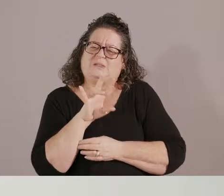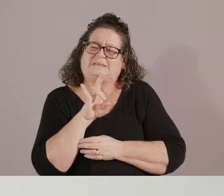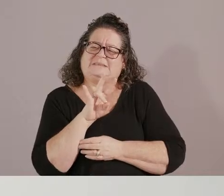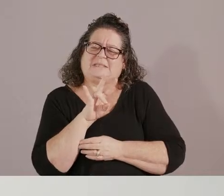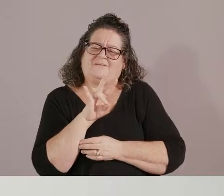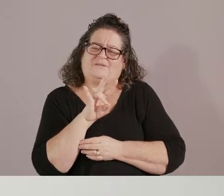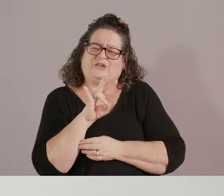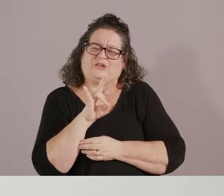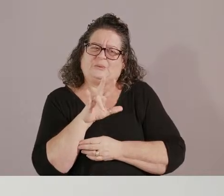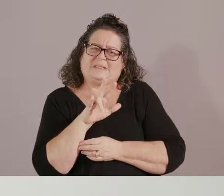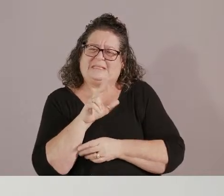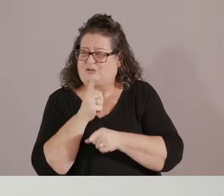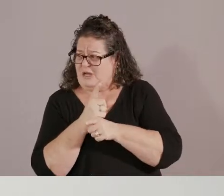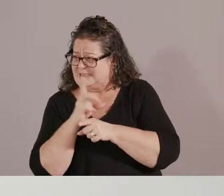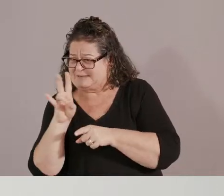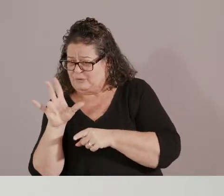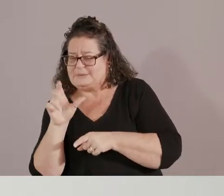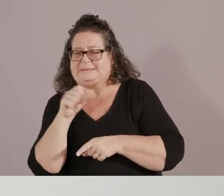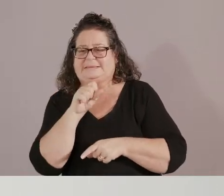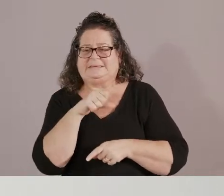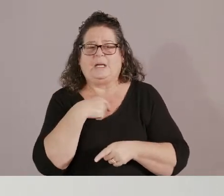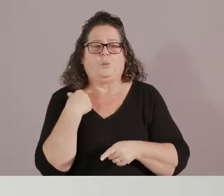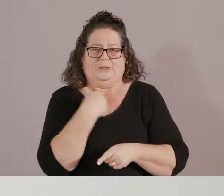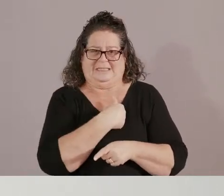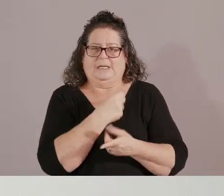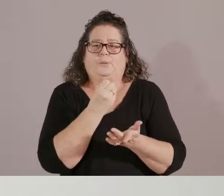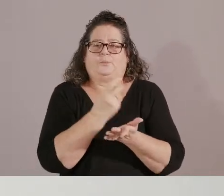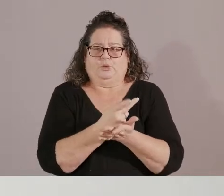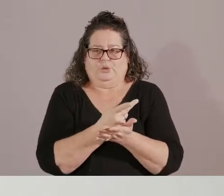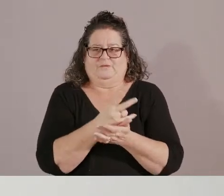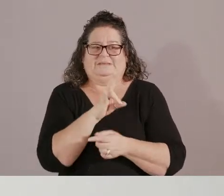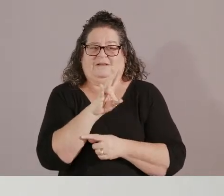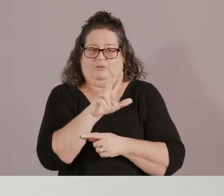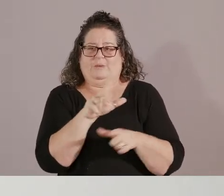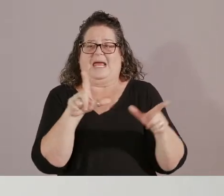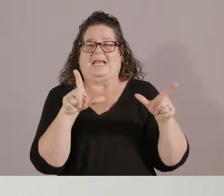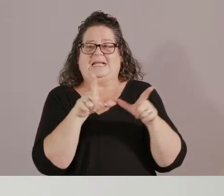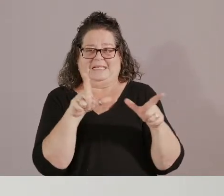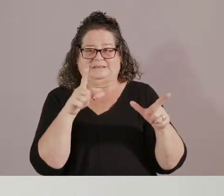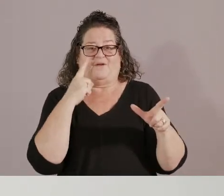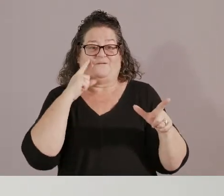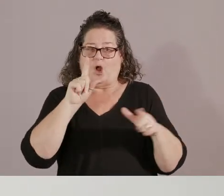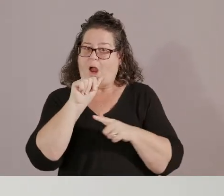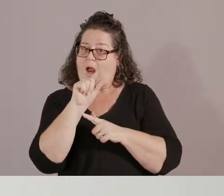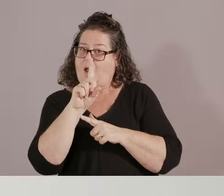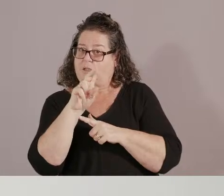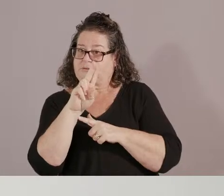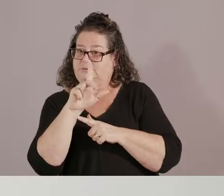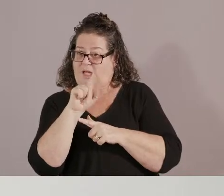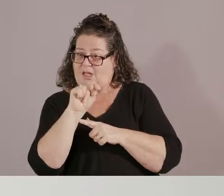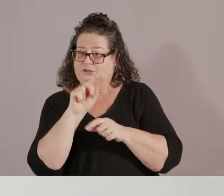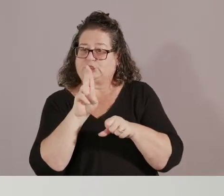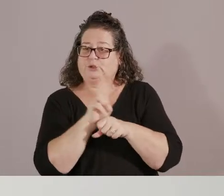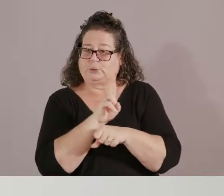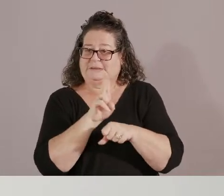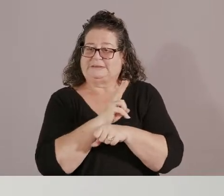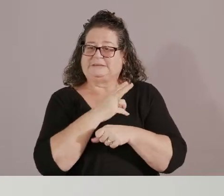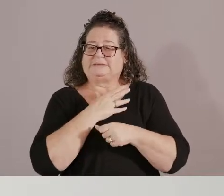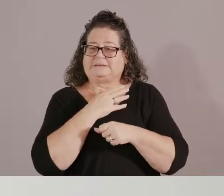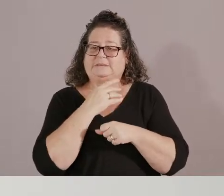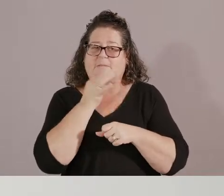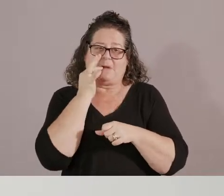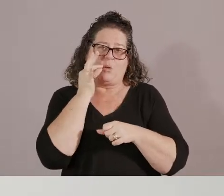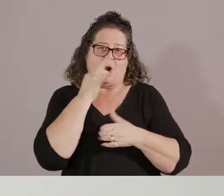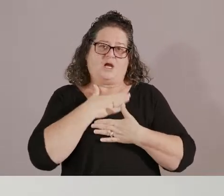It was, so we approved licenses for adult use marijuana and the sale of those products. Many of those